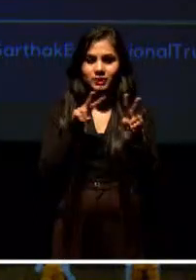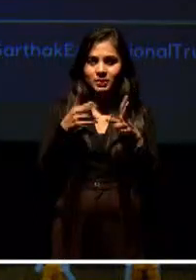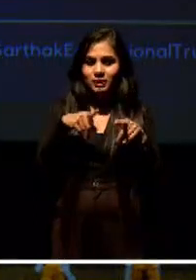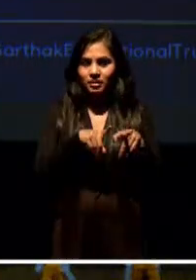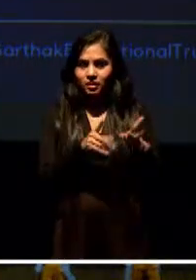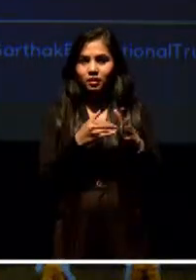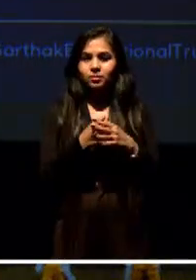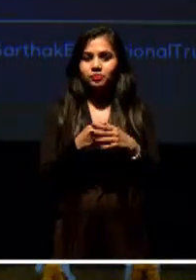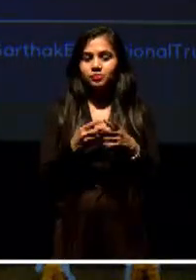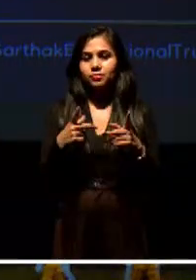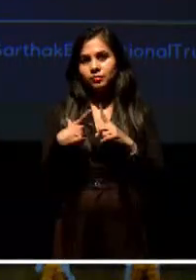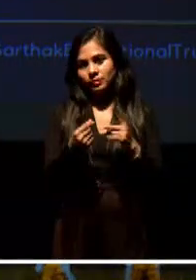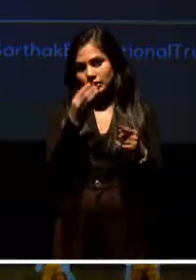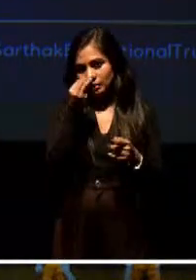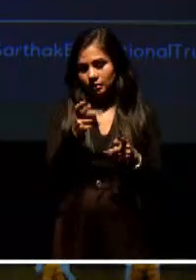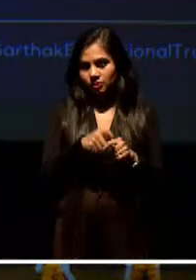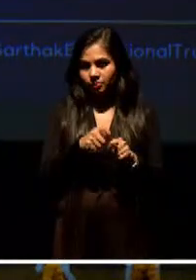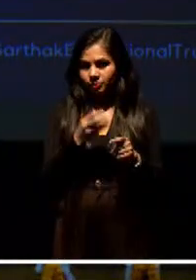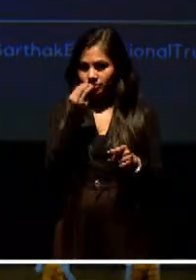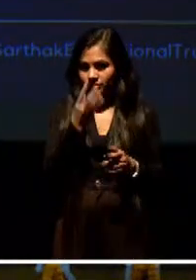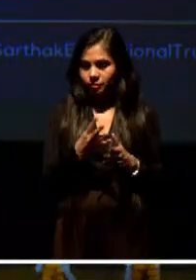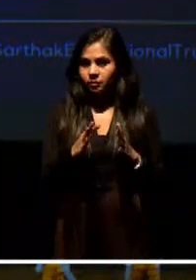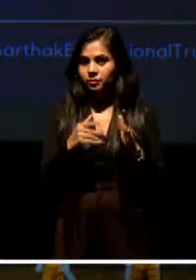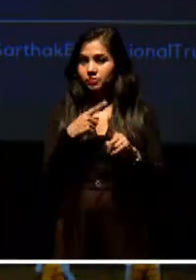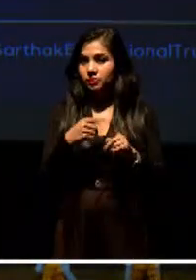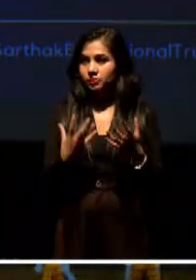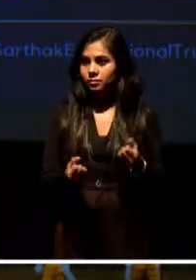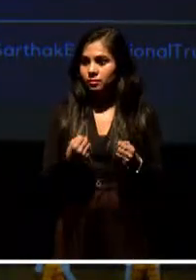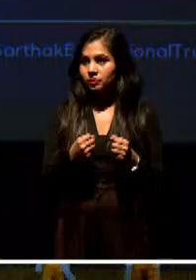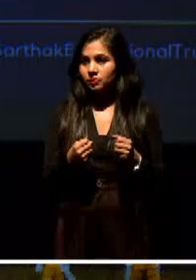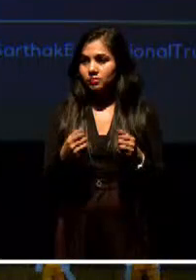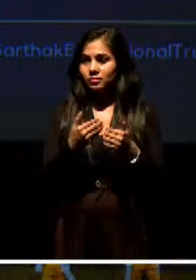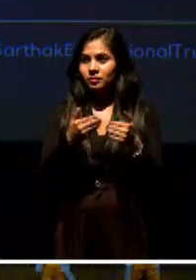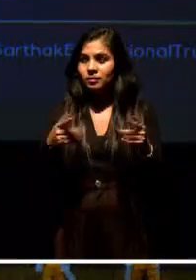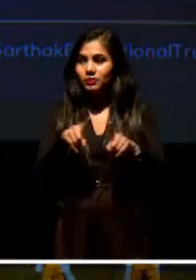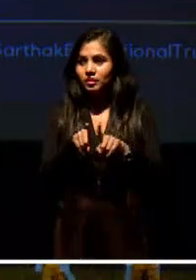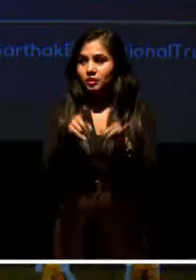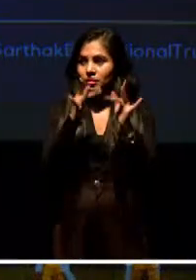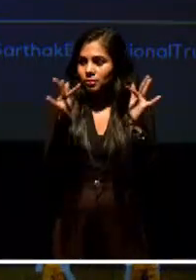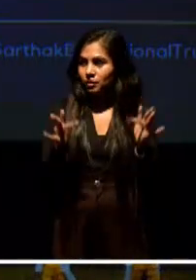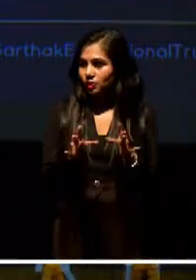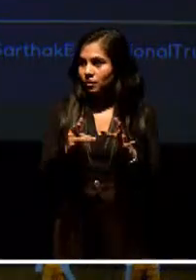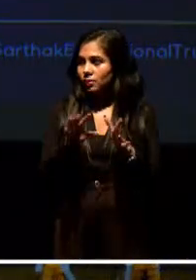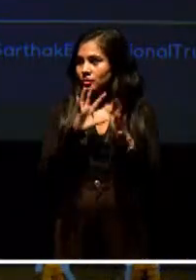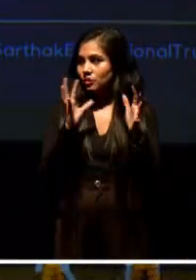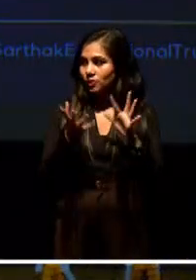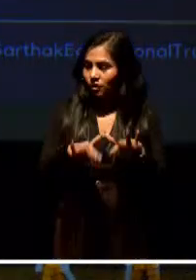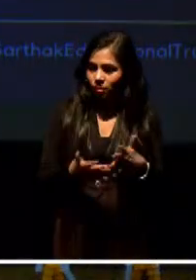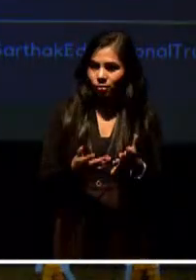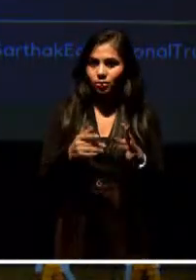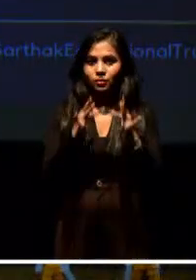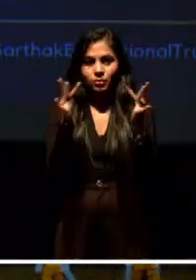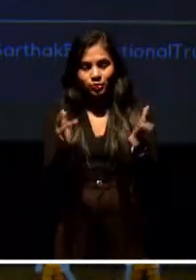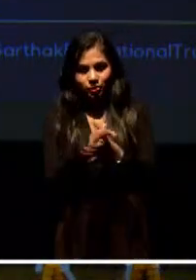they can get them to help them. And that has been now extended to a virtual you can say volunteer or a virtual